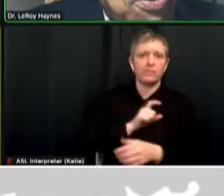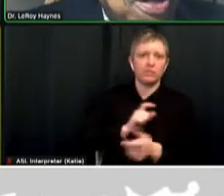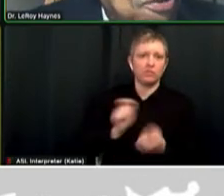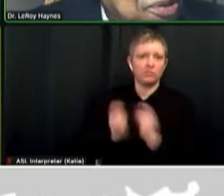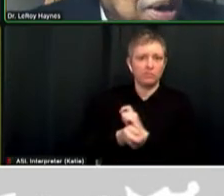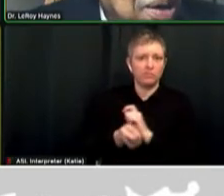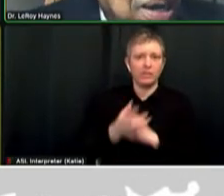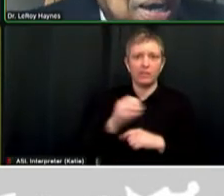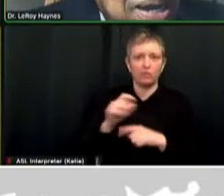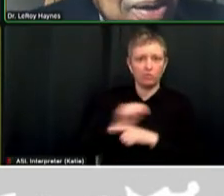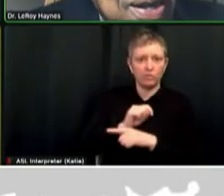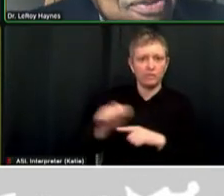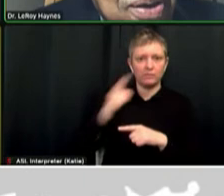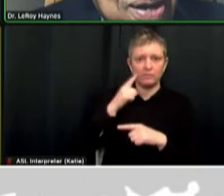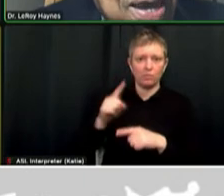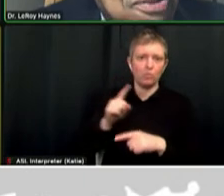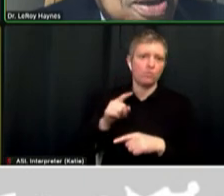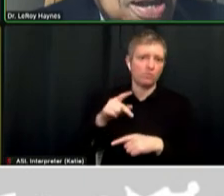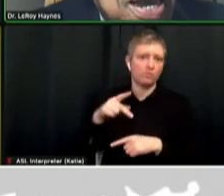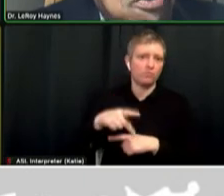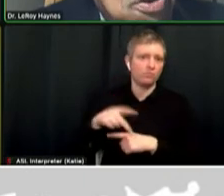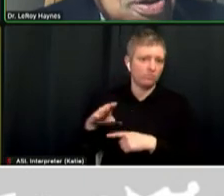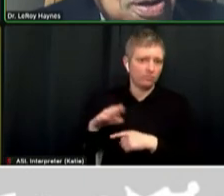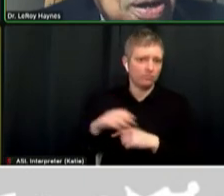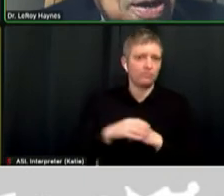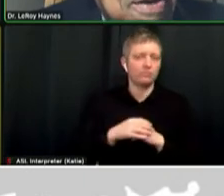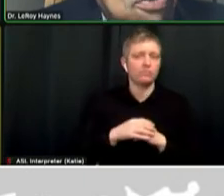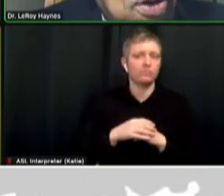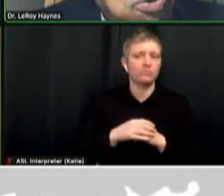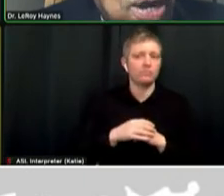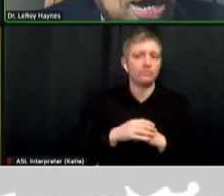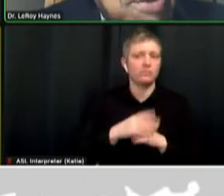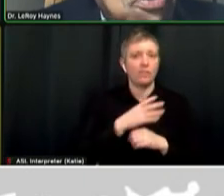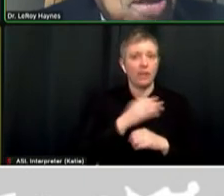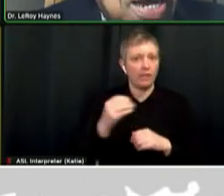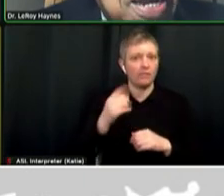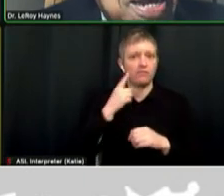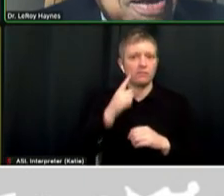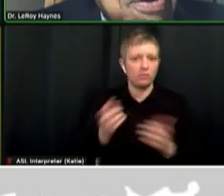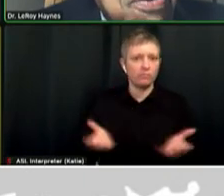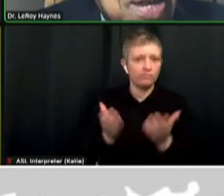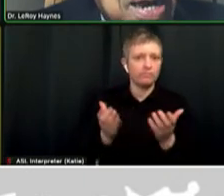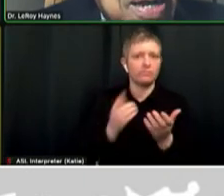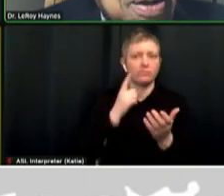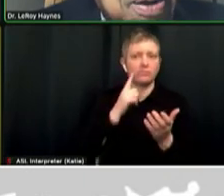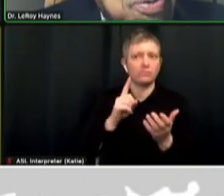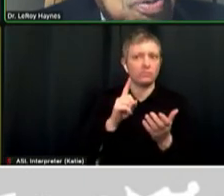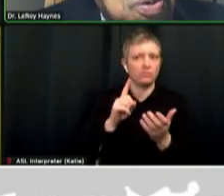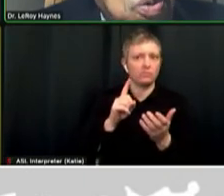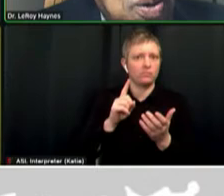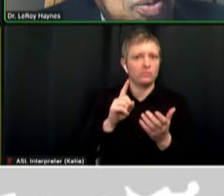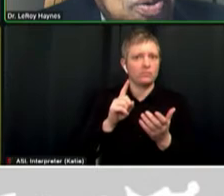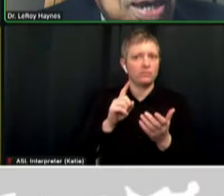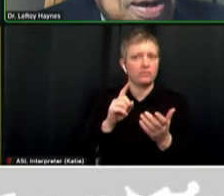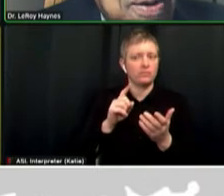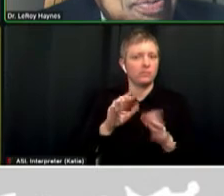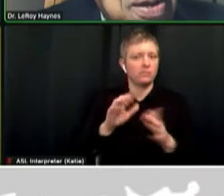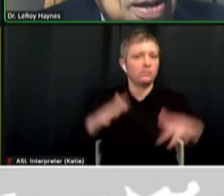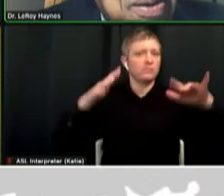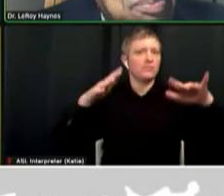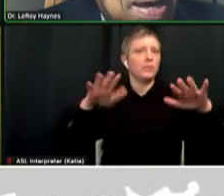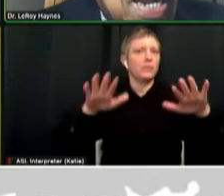Portland Police and this de-escalation. And so what I'm saying is that